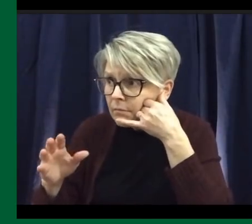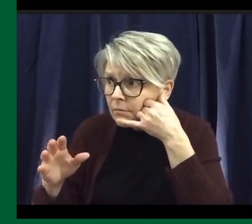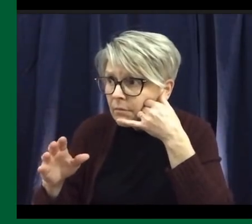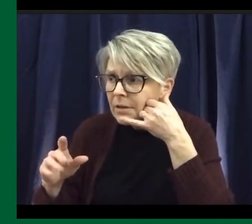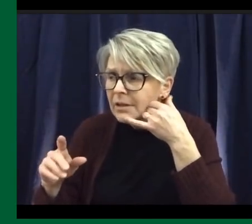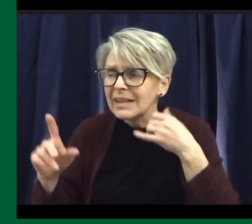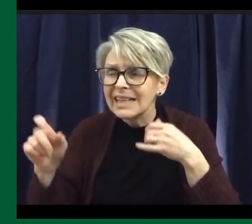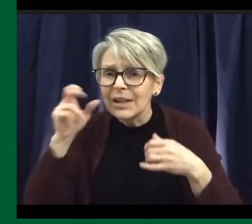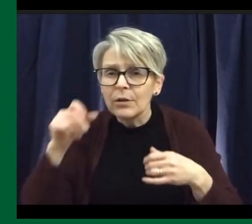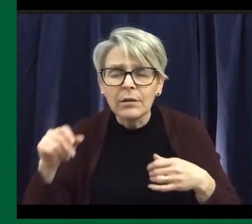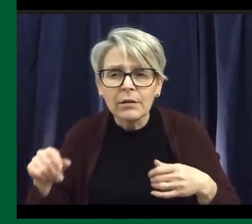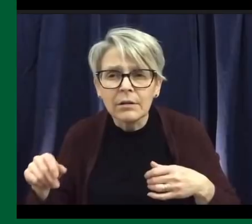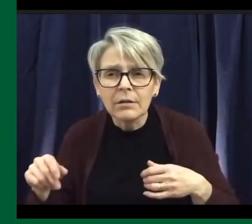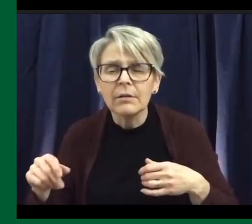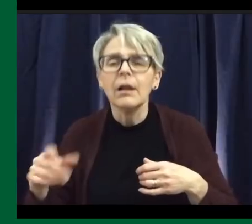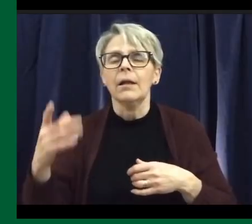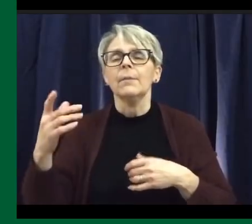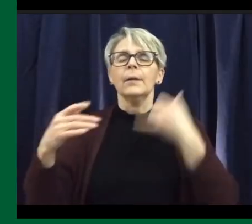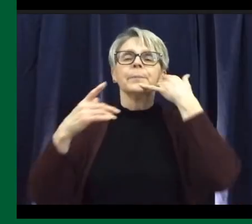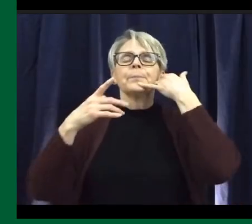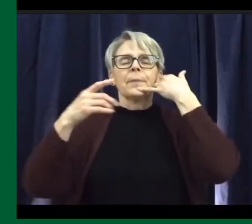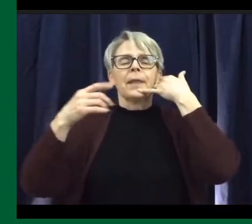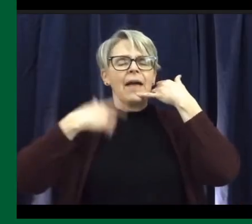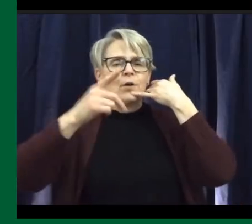All right. I just have a question.